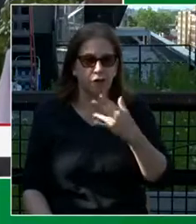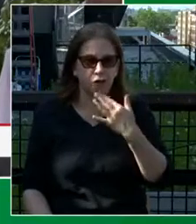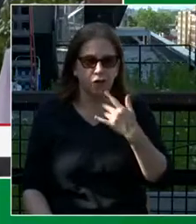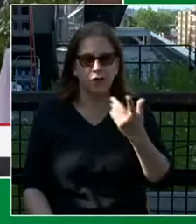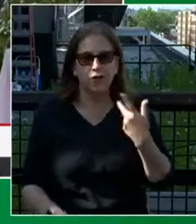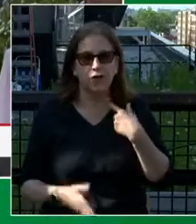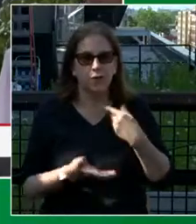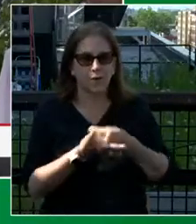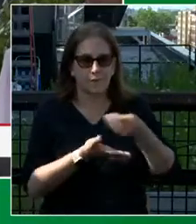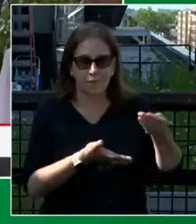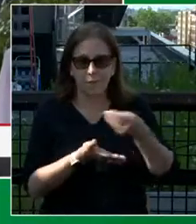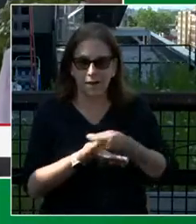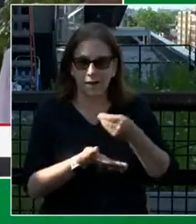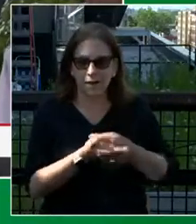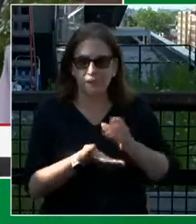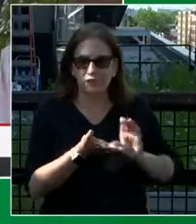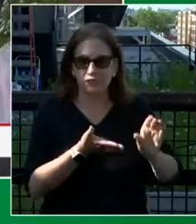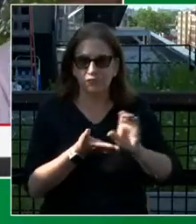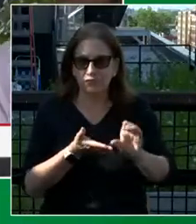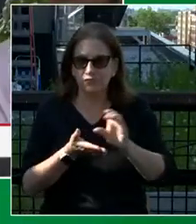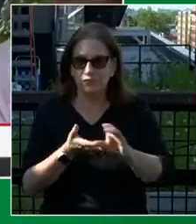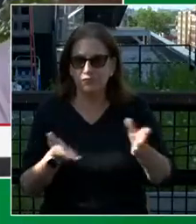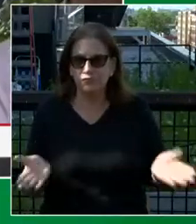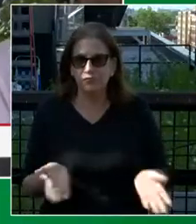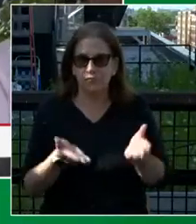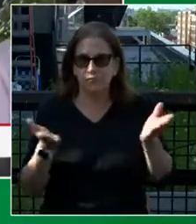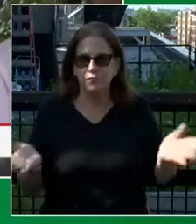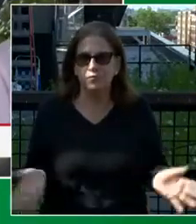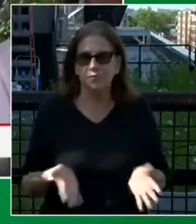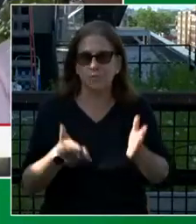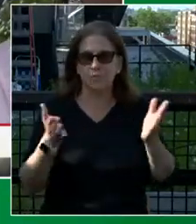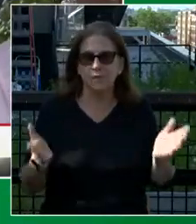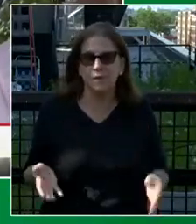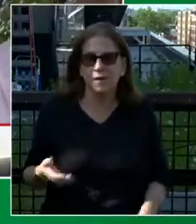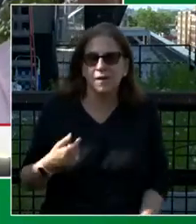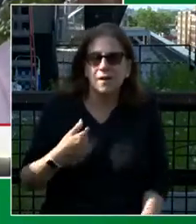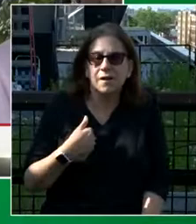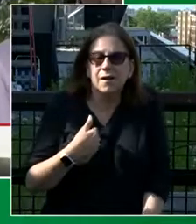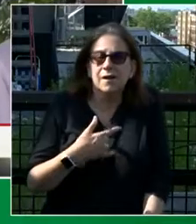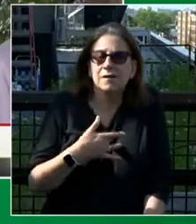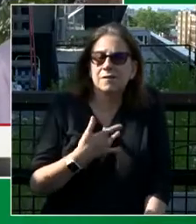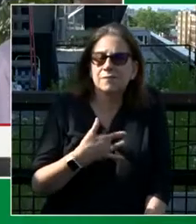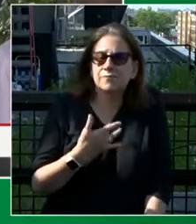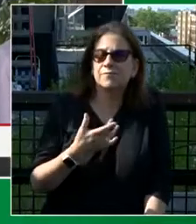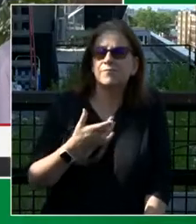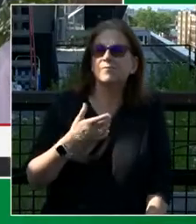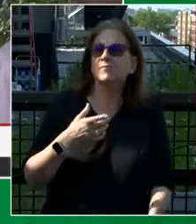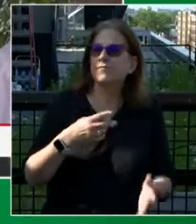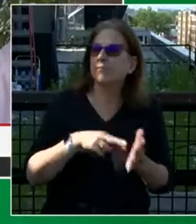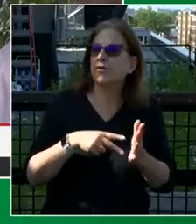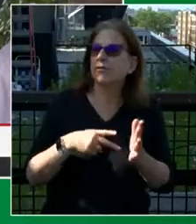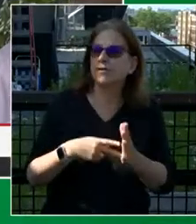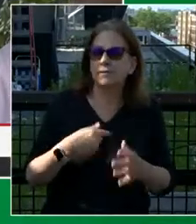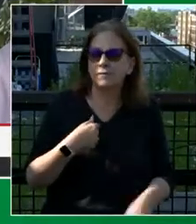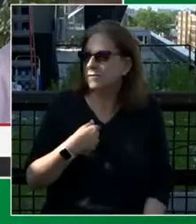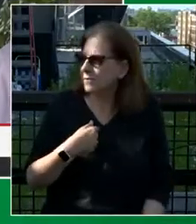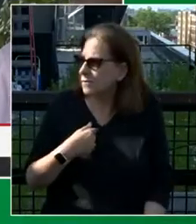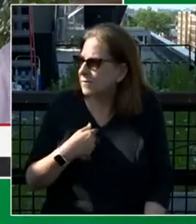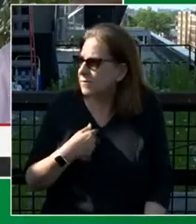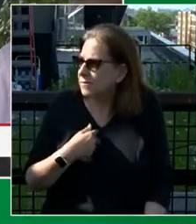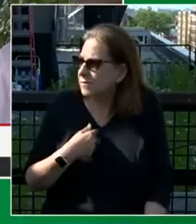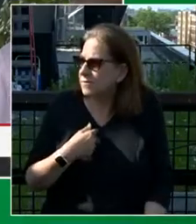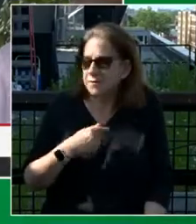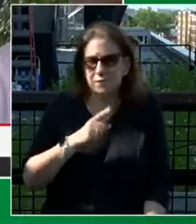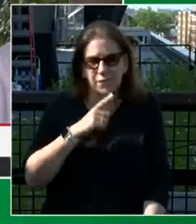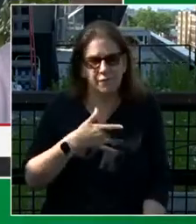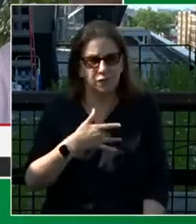to share this sense of purpose, which both of you, have talked to, and really feel like if we are going to learn something from this, and